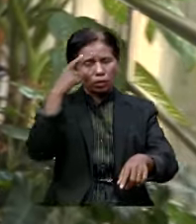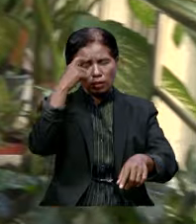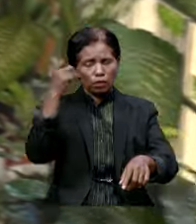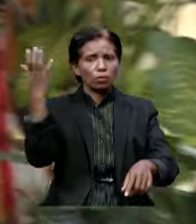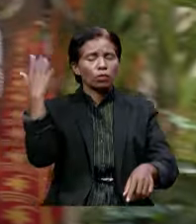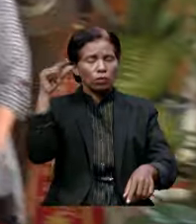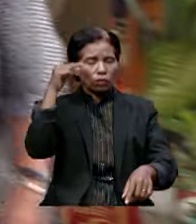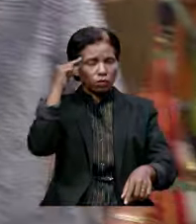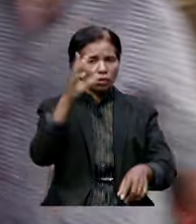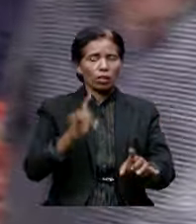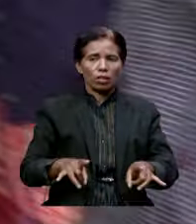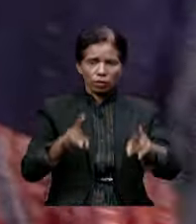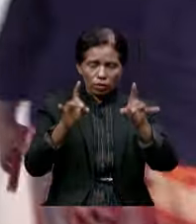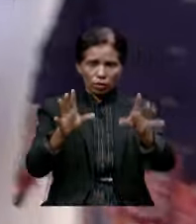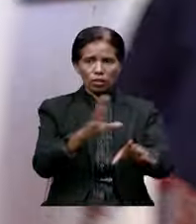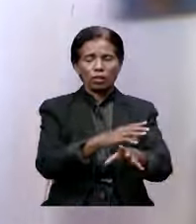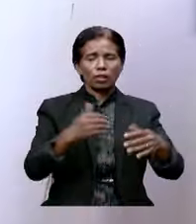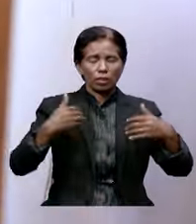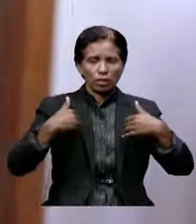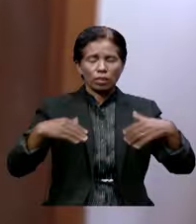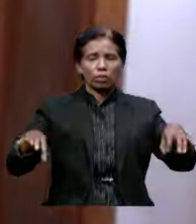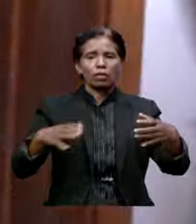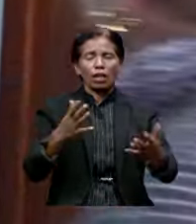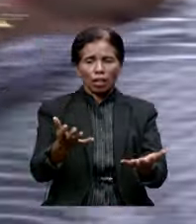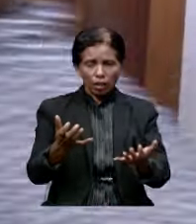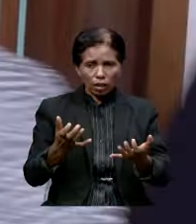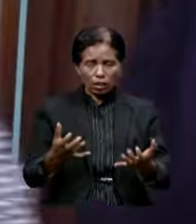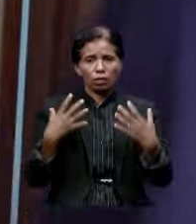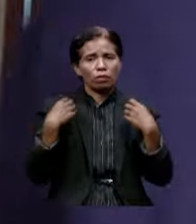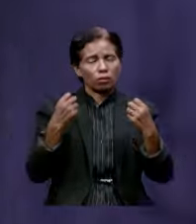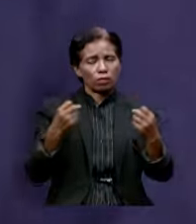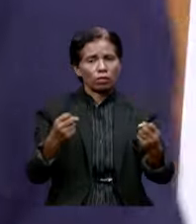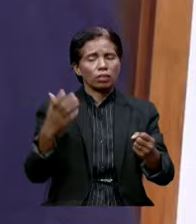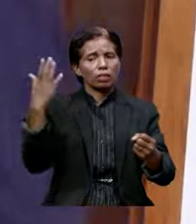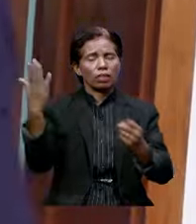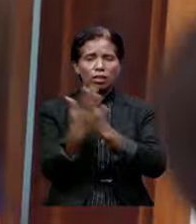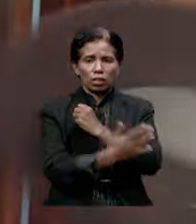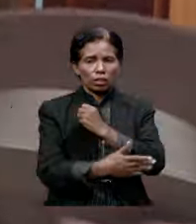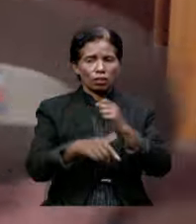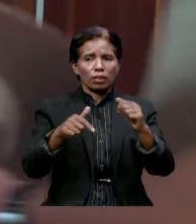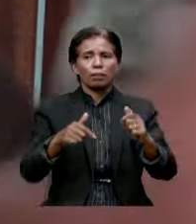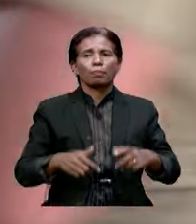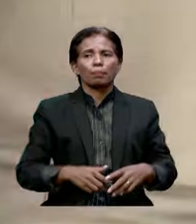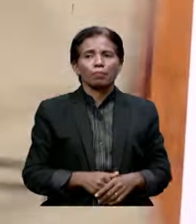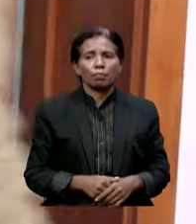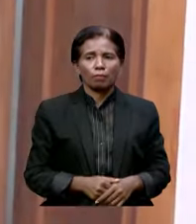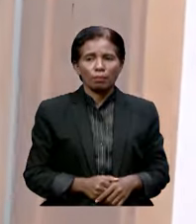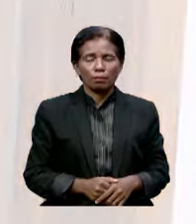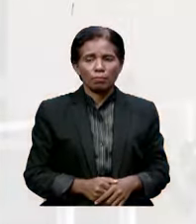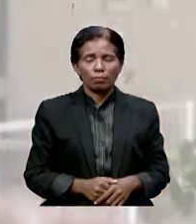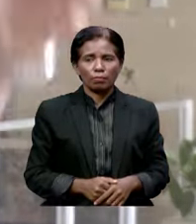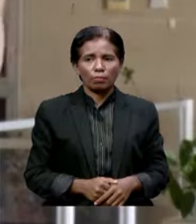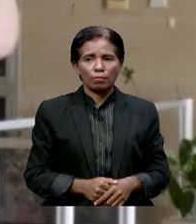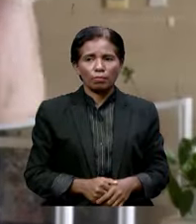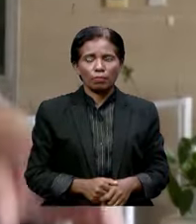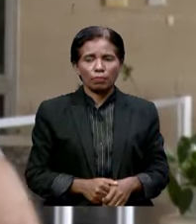ex-governador general australiano, e a relação emocional, né, Befor de Tebes, e a país, né. I'm here as a tourist.